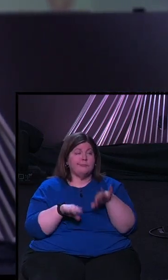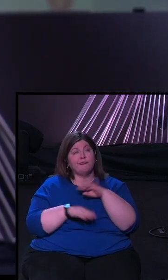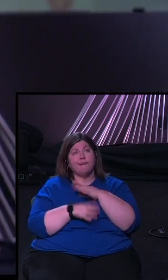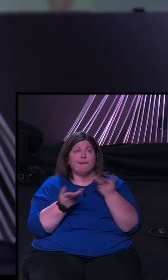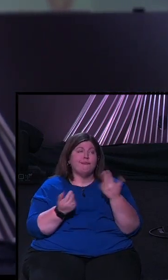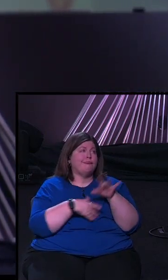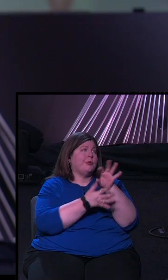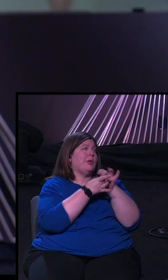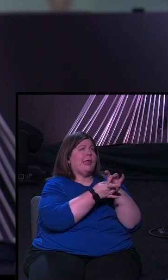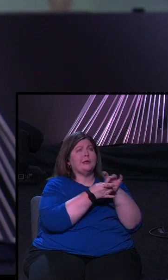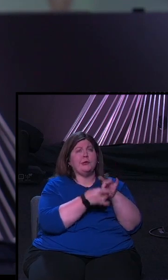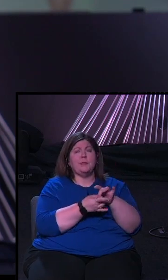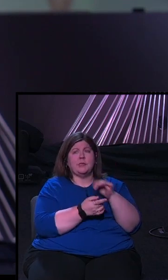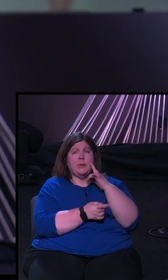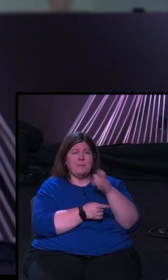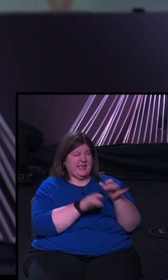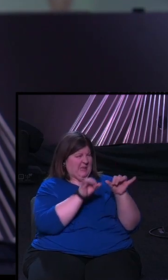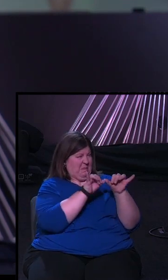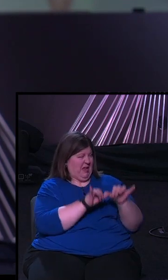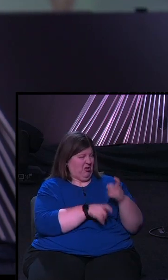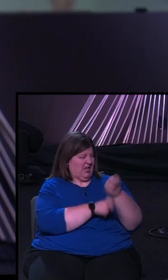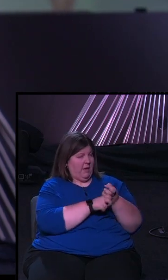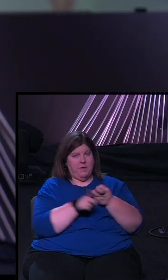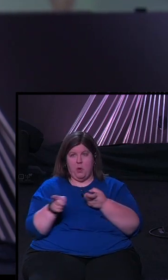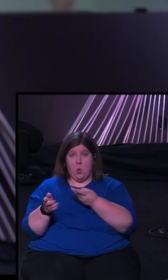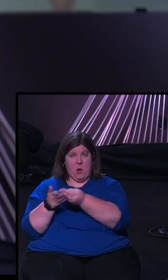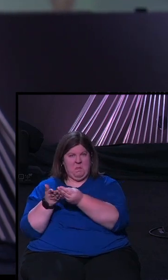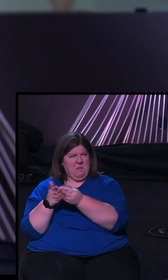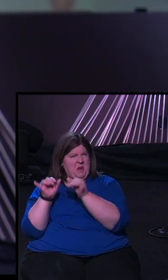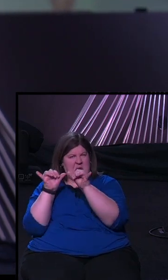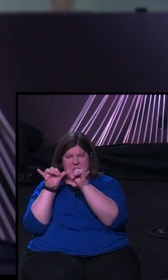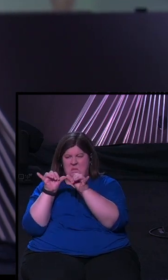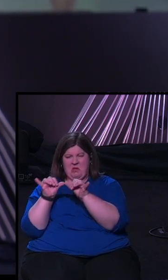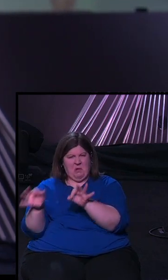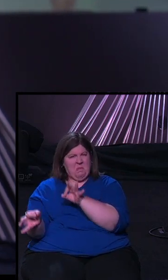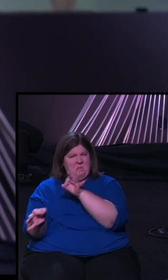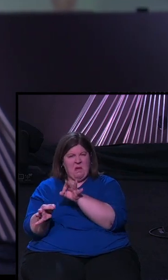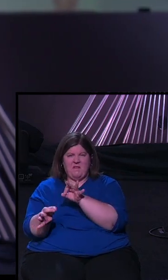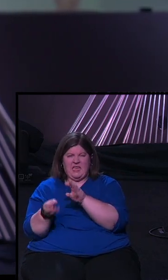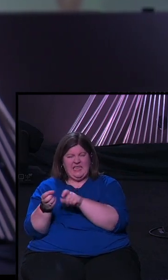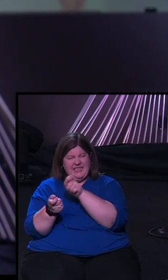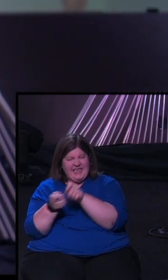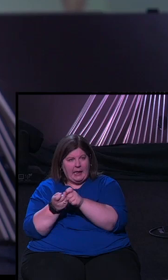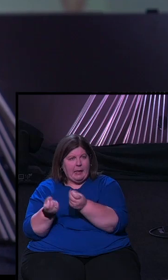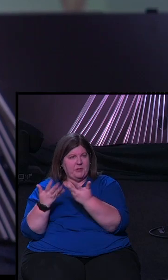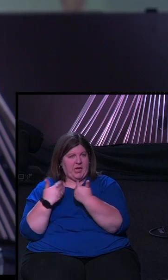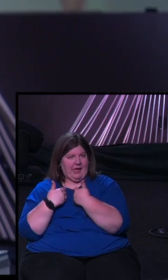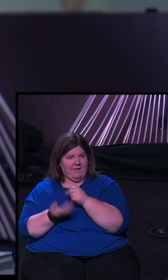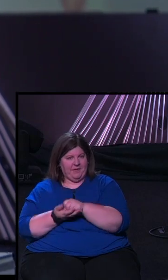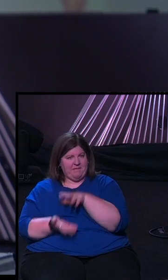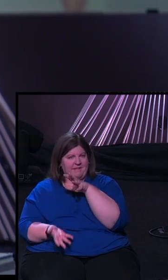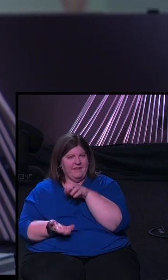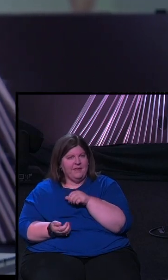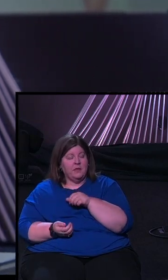in life, because those are hard to measure, but I can measure this down to the penny. And so for me, I can